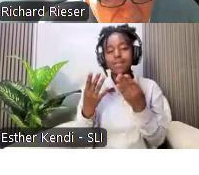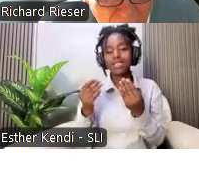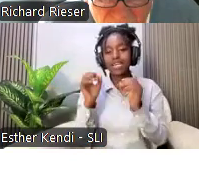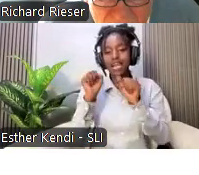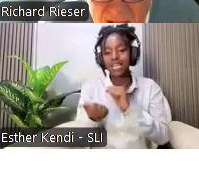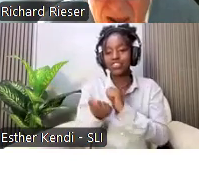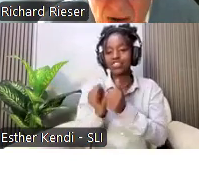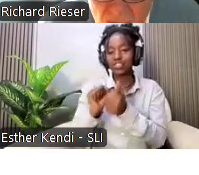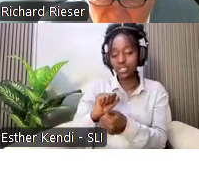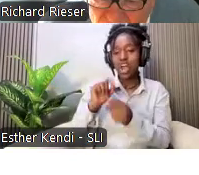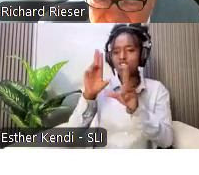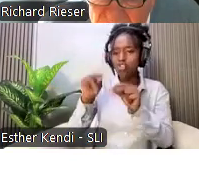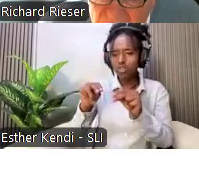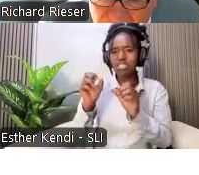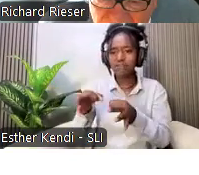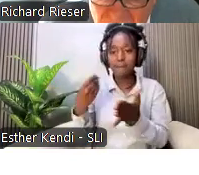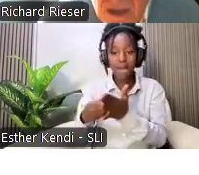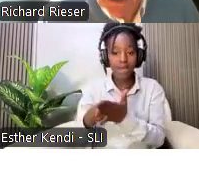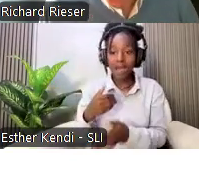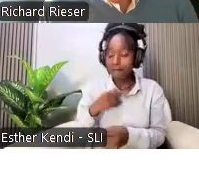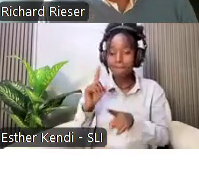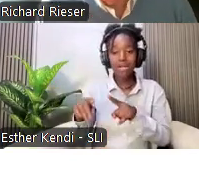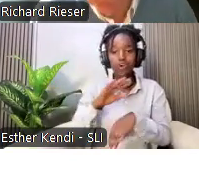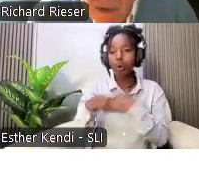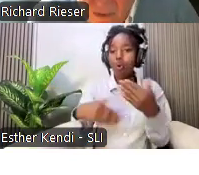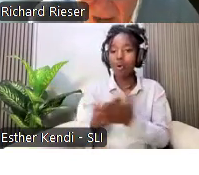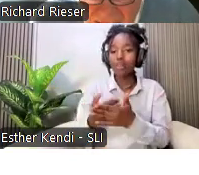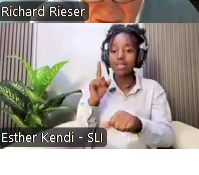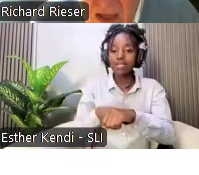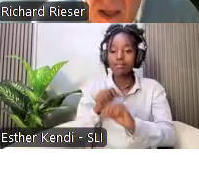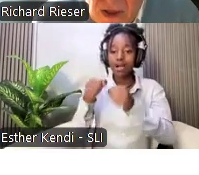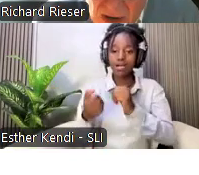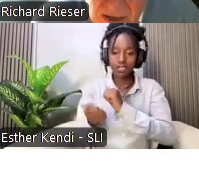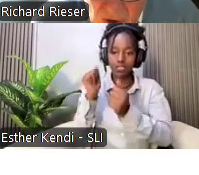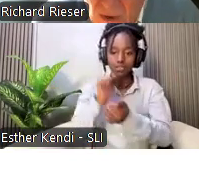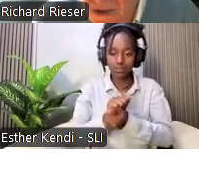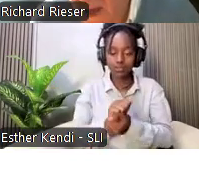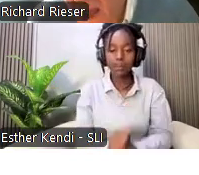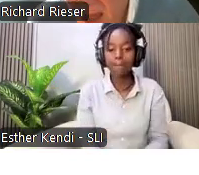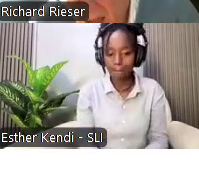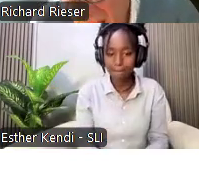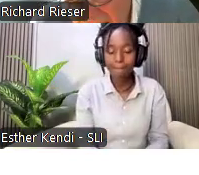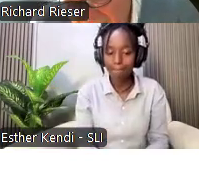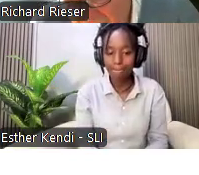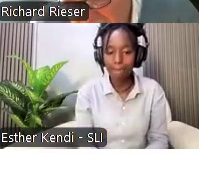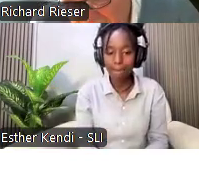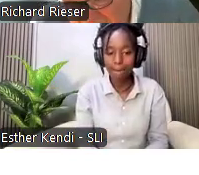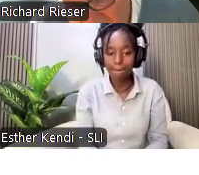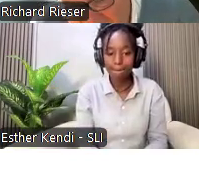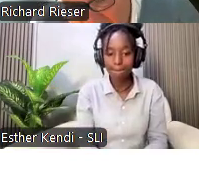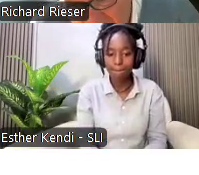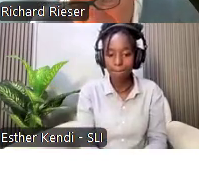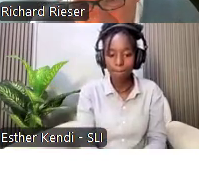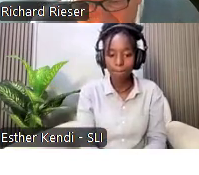is available. There is an immediate duty in a whole number of ways. There is, of course, for